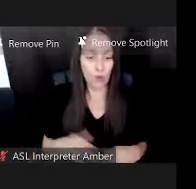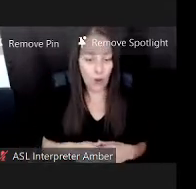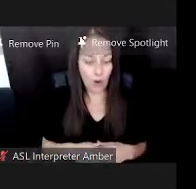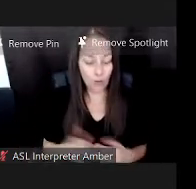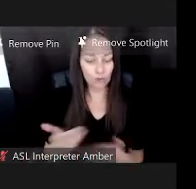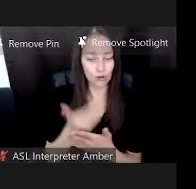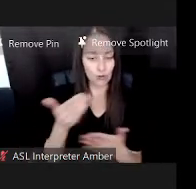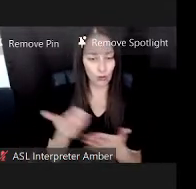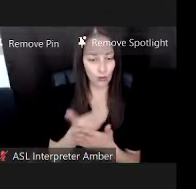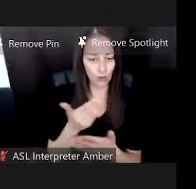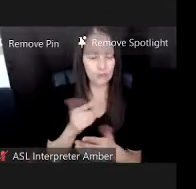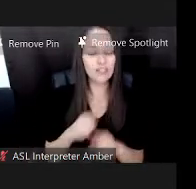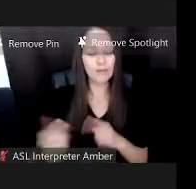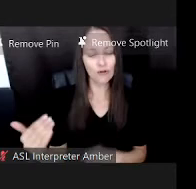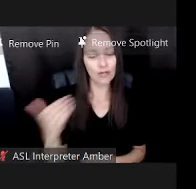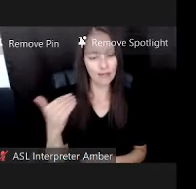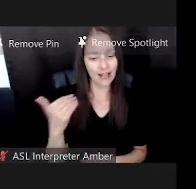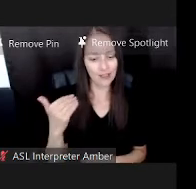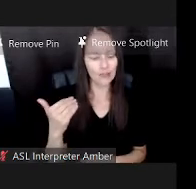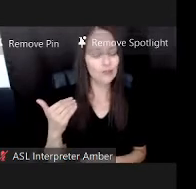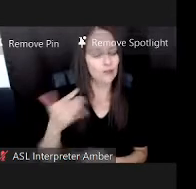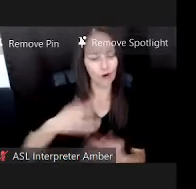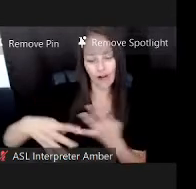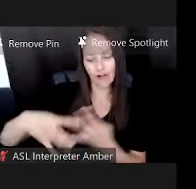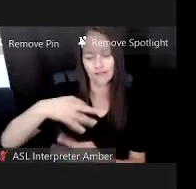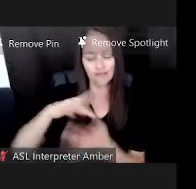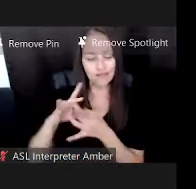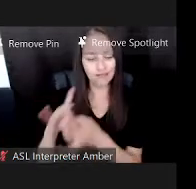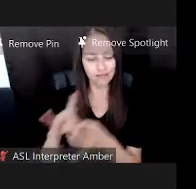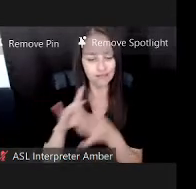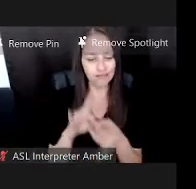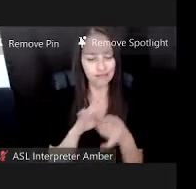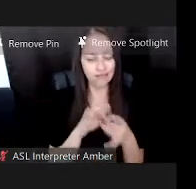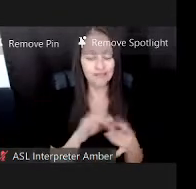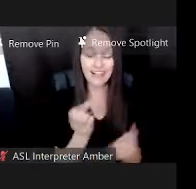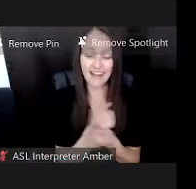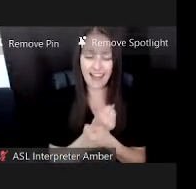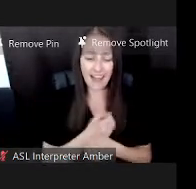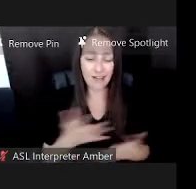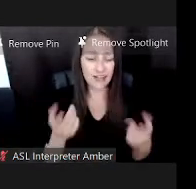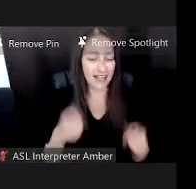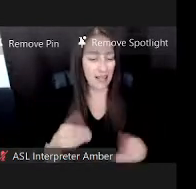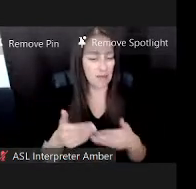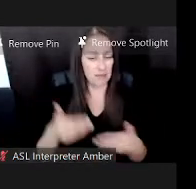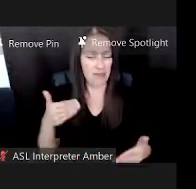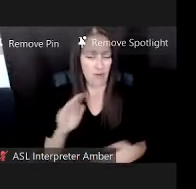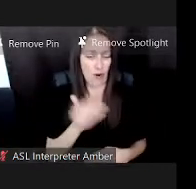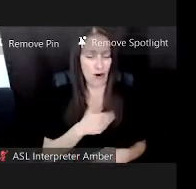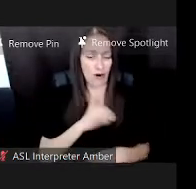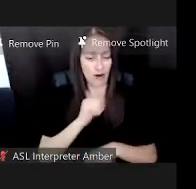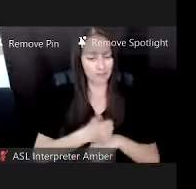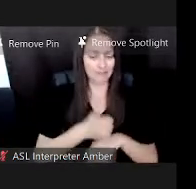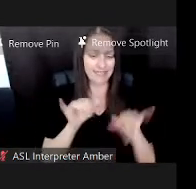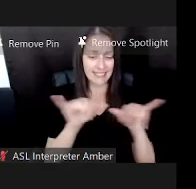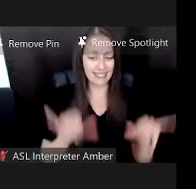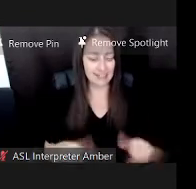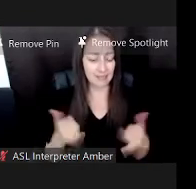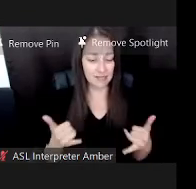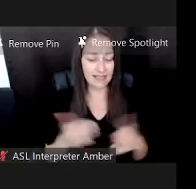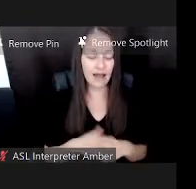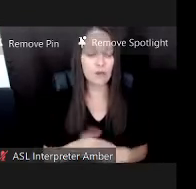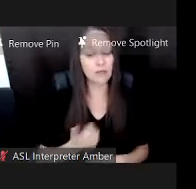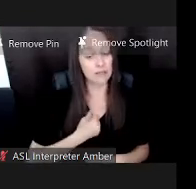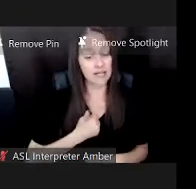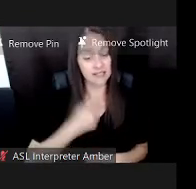that we are interconnected and that all of this again predates these systems. This past year, I've been thinking a lot about like what art has meant for me